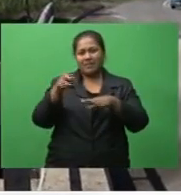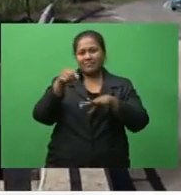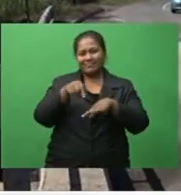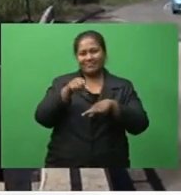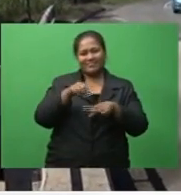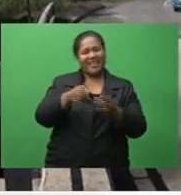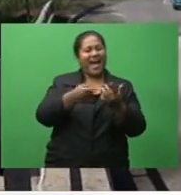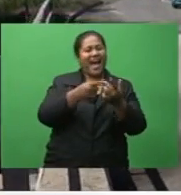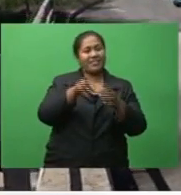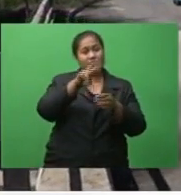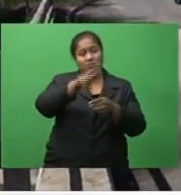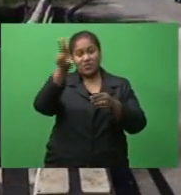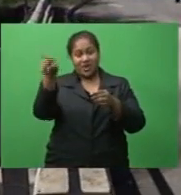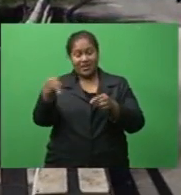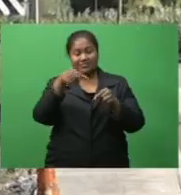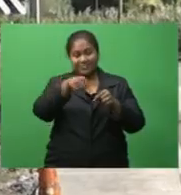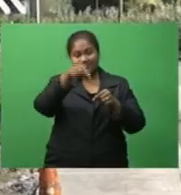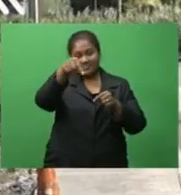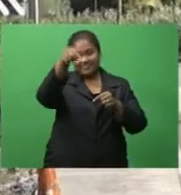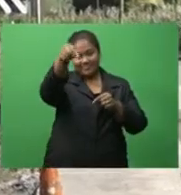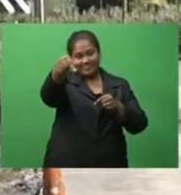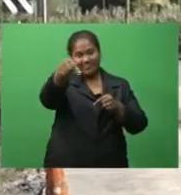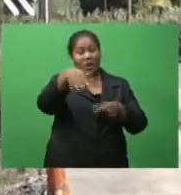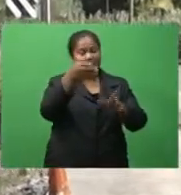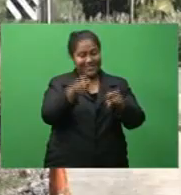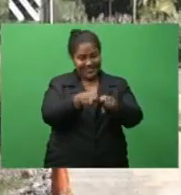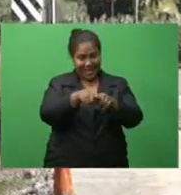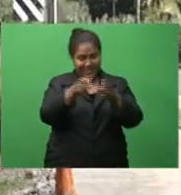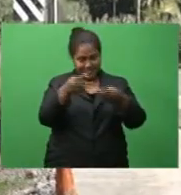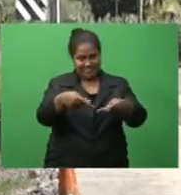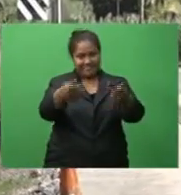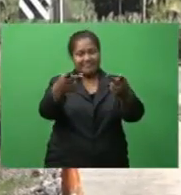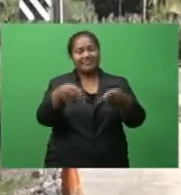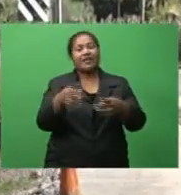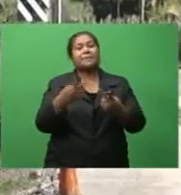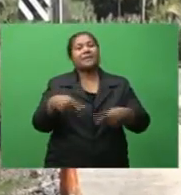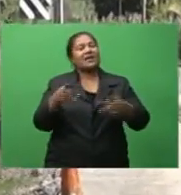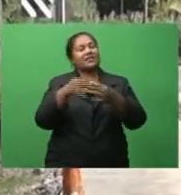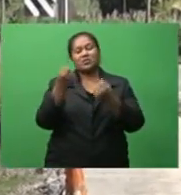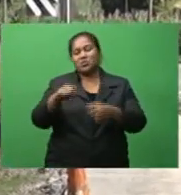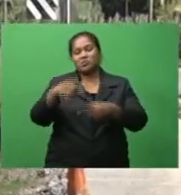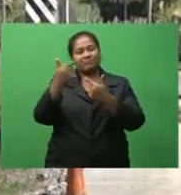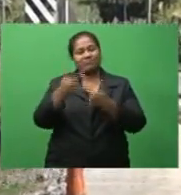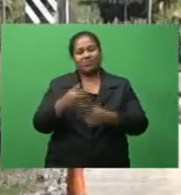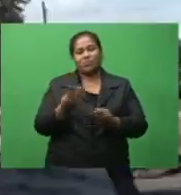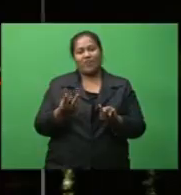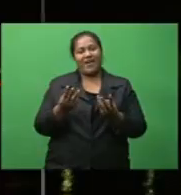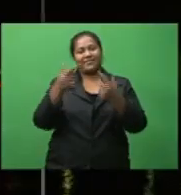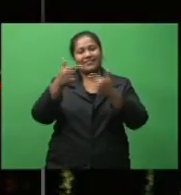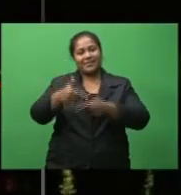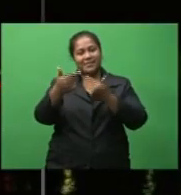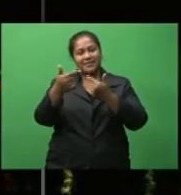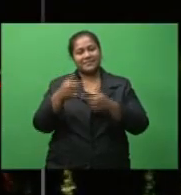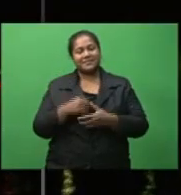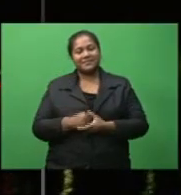Vesindrua, Korovuli and Korovula along the same highway also have no weight limitations.